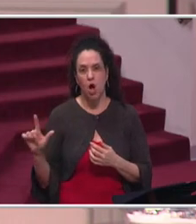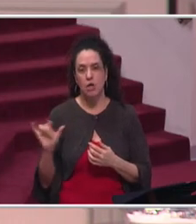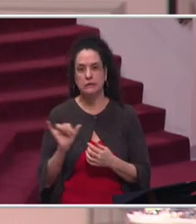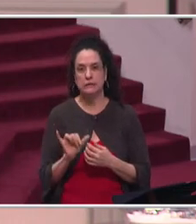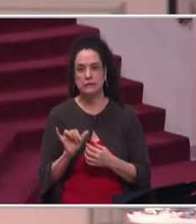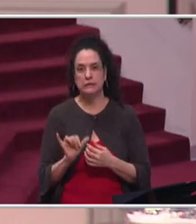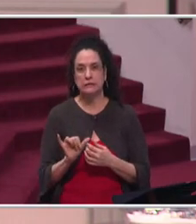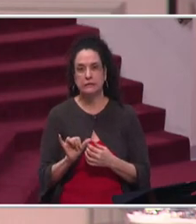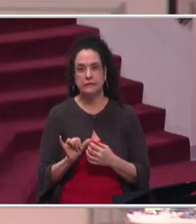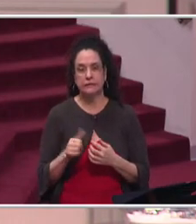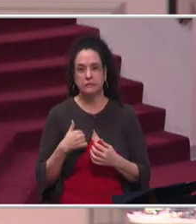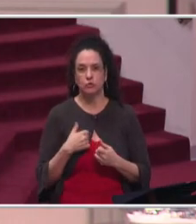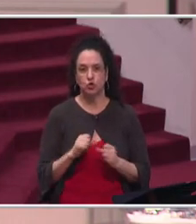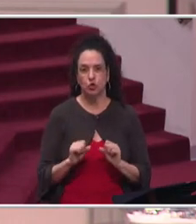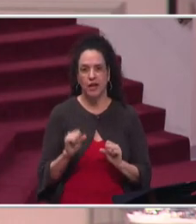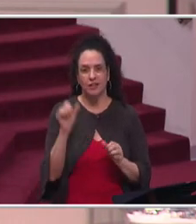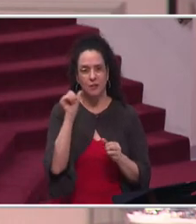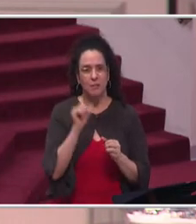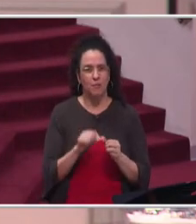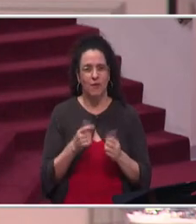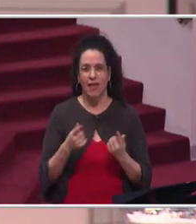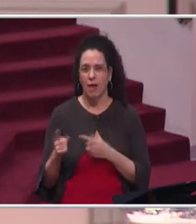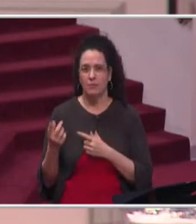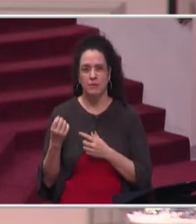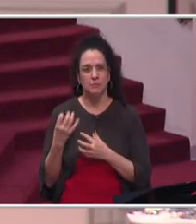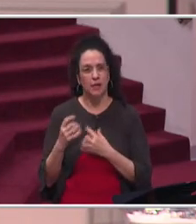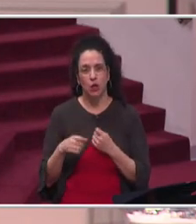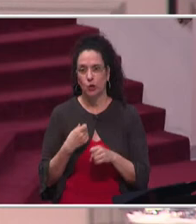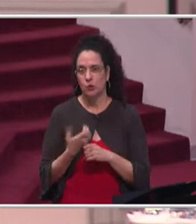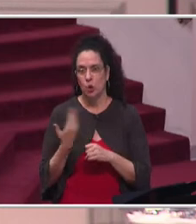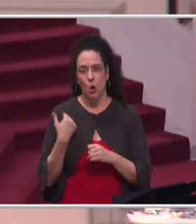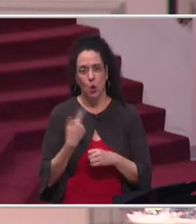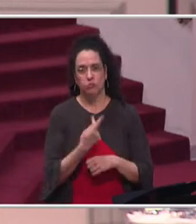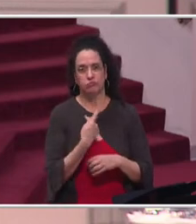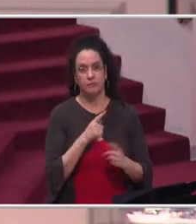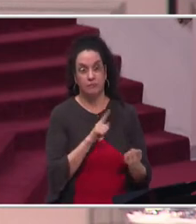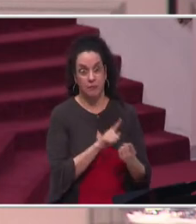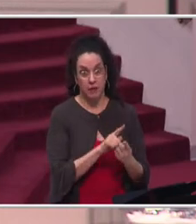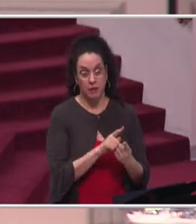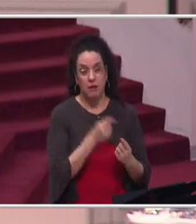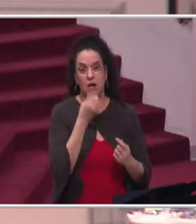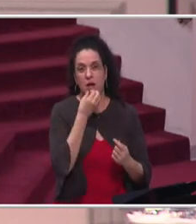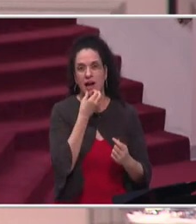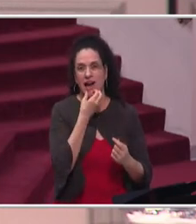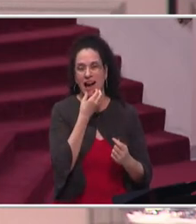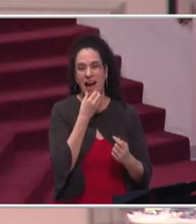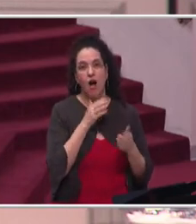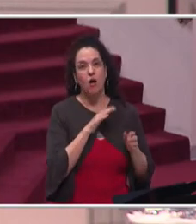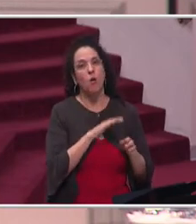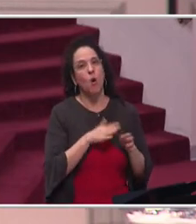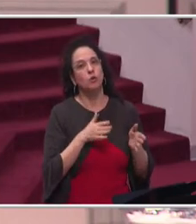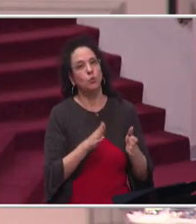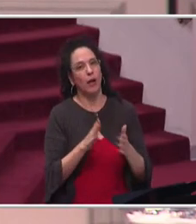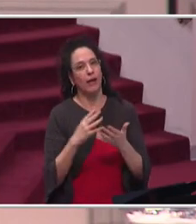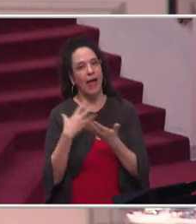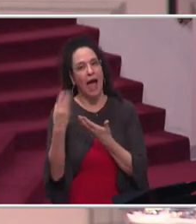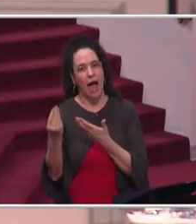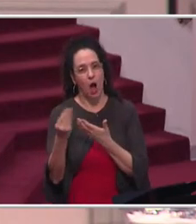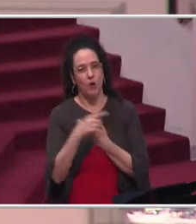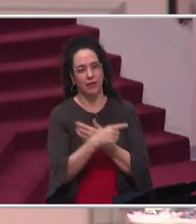I'm trying to remember. It was years ago. But so on his way out, he gave me his card and he was talking